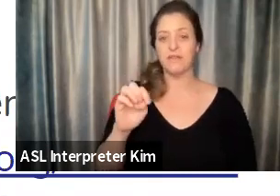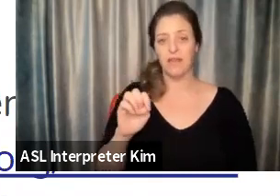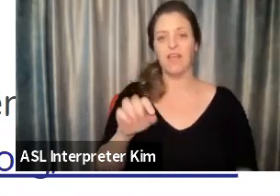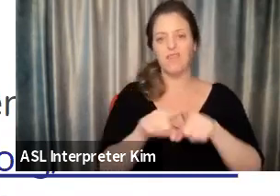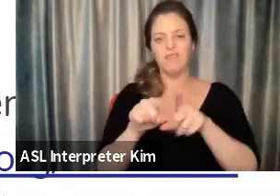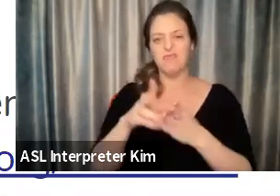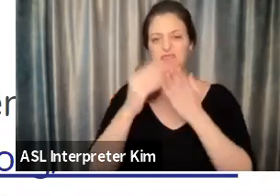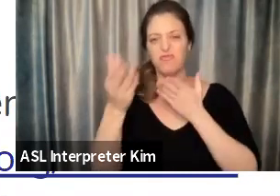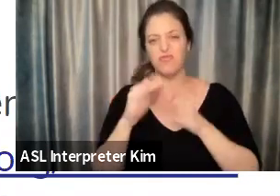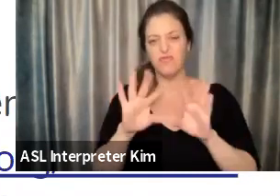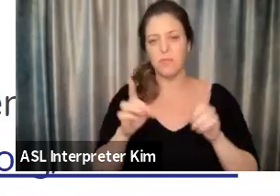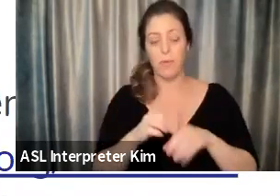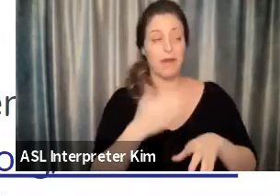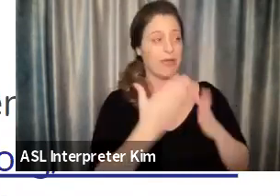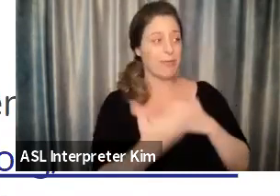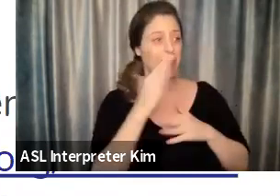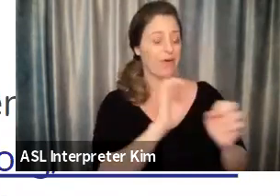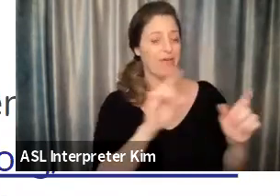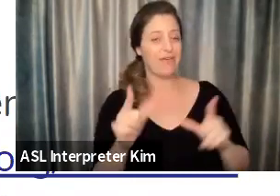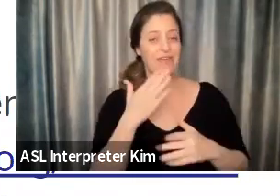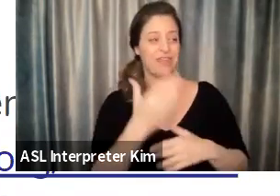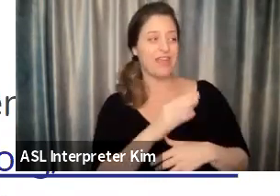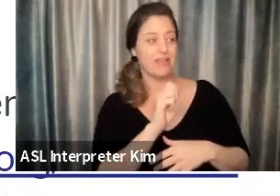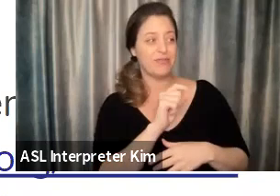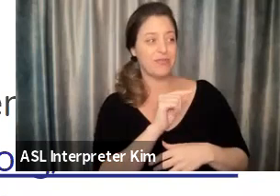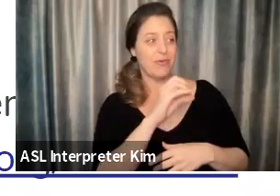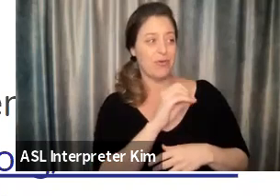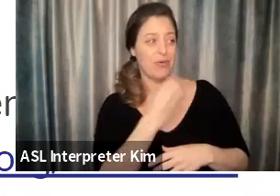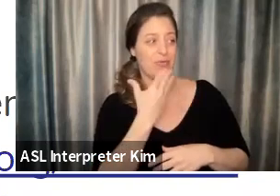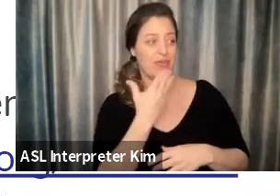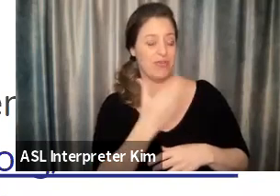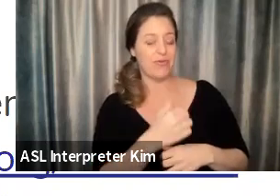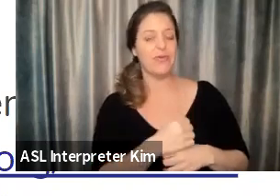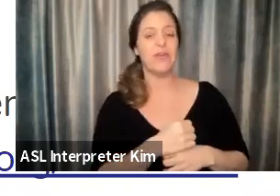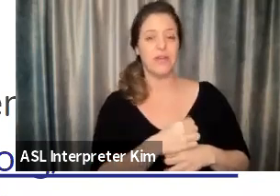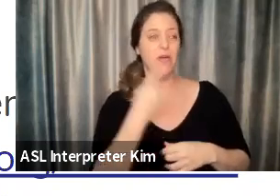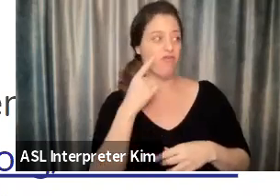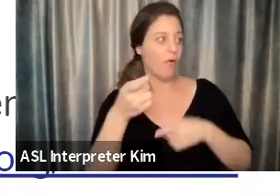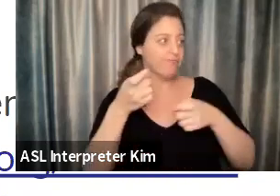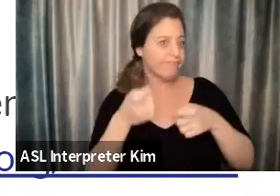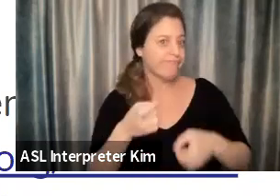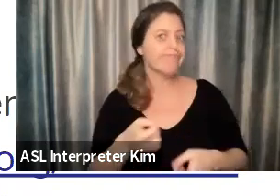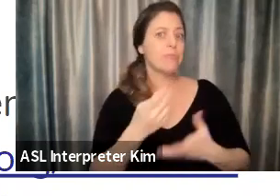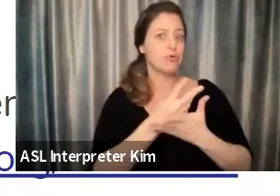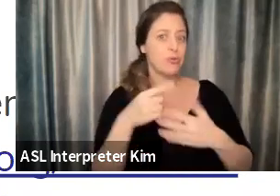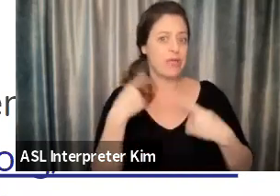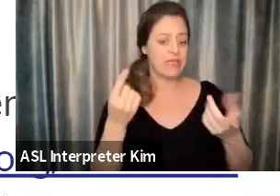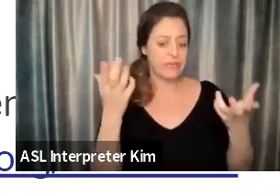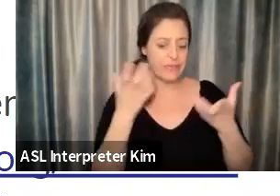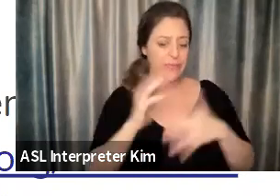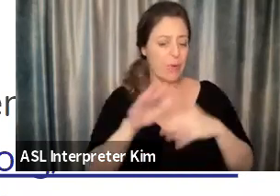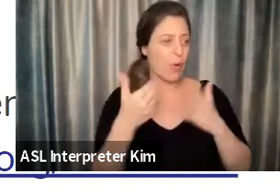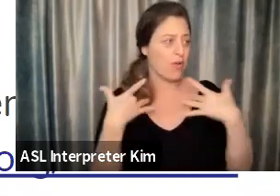well. Good morning, everyone, and thank you, Mr. Soto, for coordinating these past few weeks of